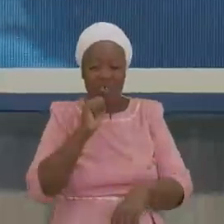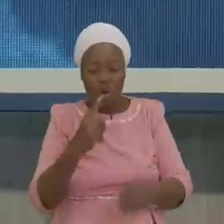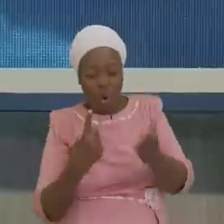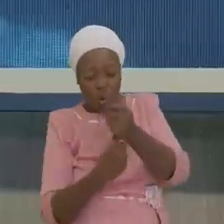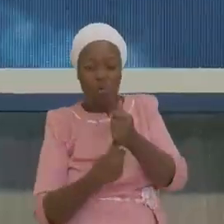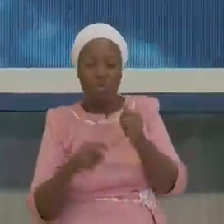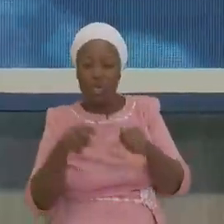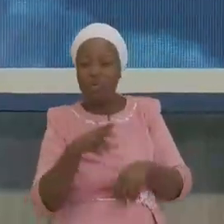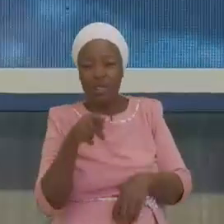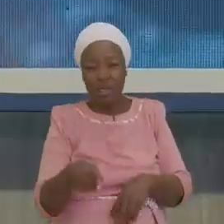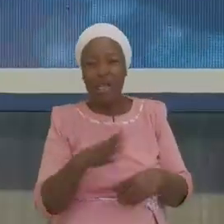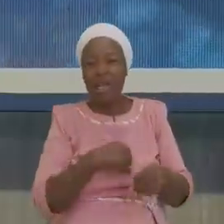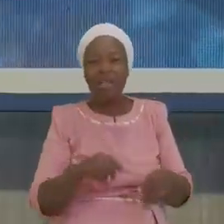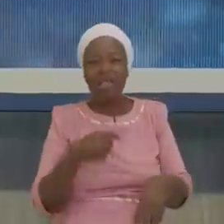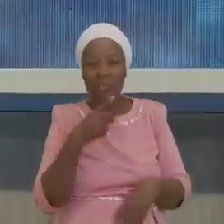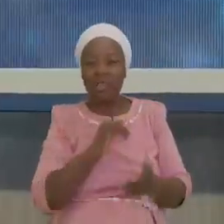liar.